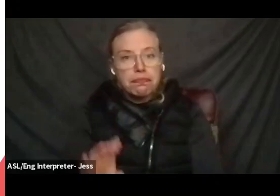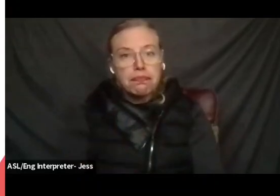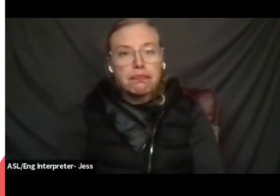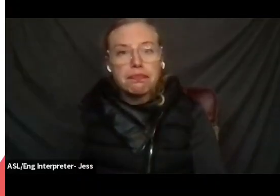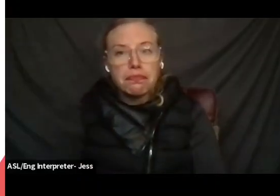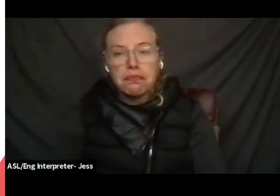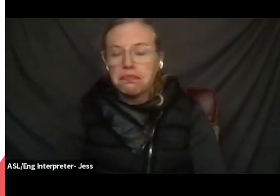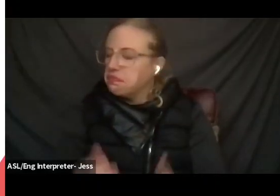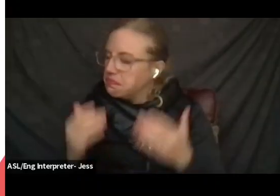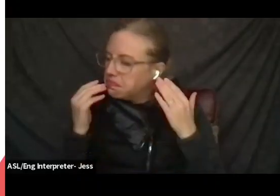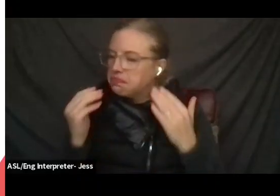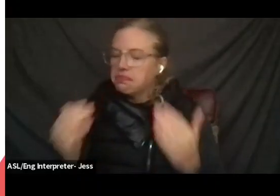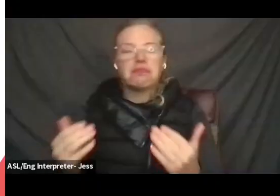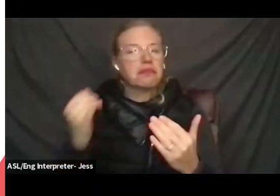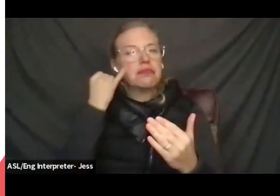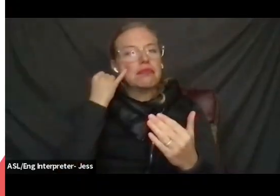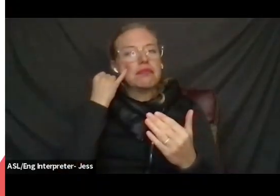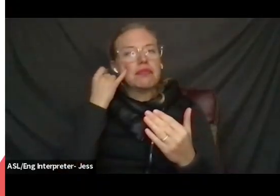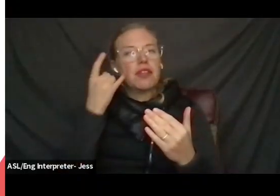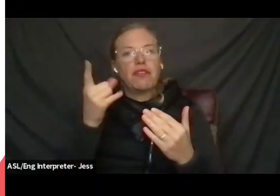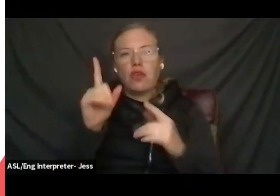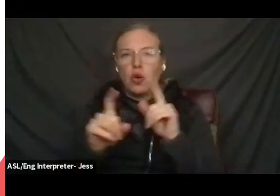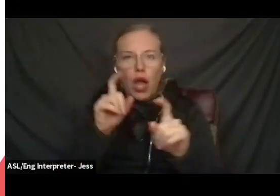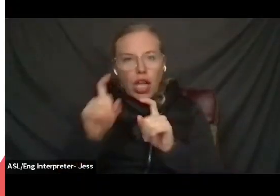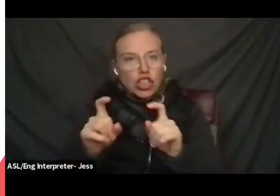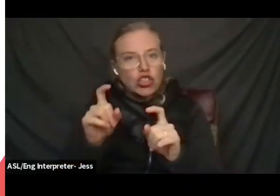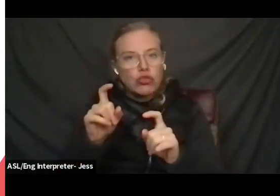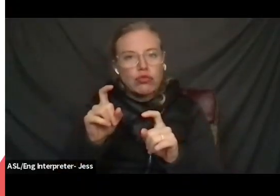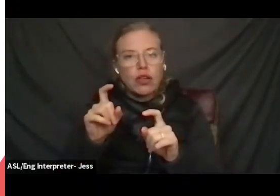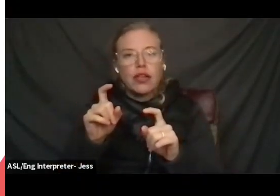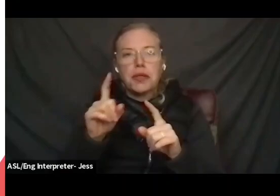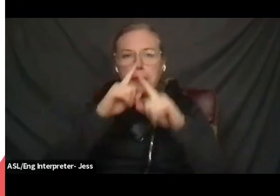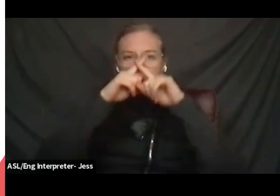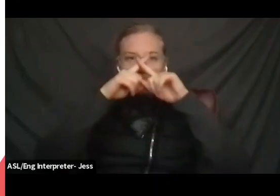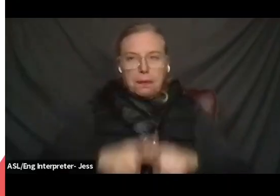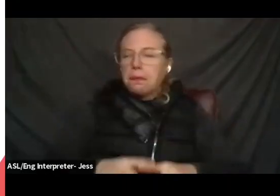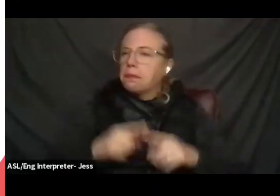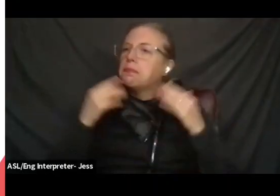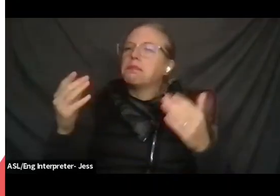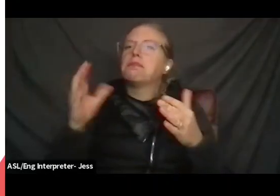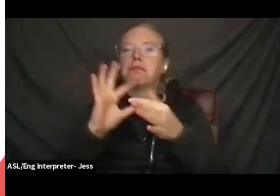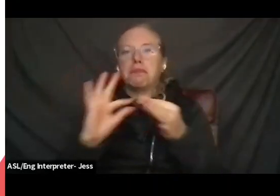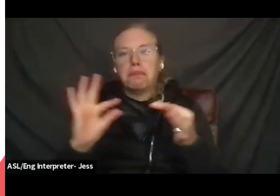You can feel free if you've got a question, if you want to just take yourself off of mute and ask.